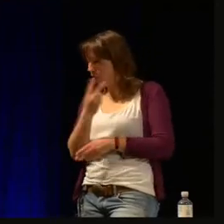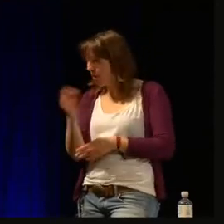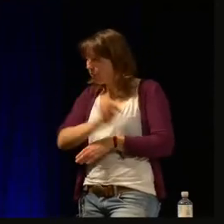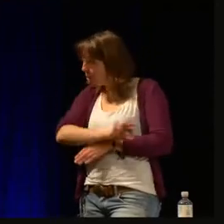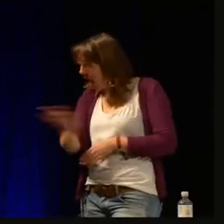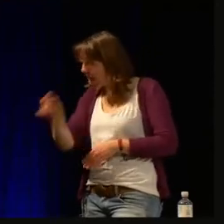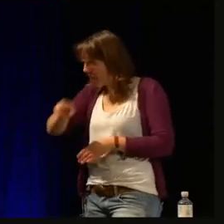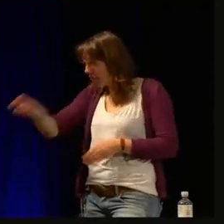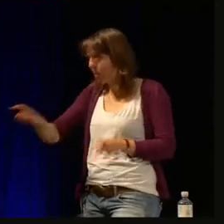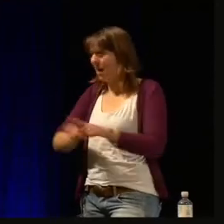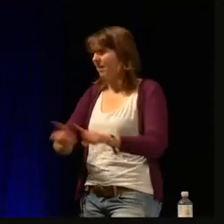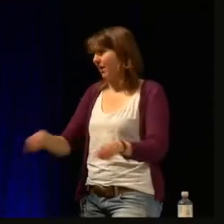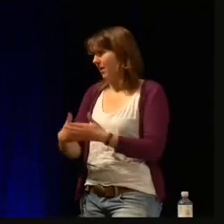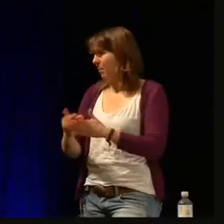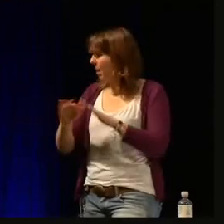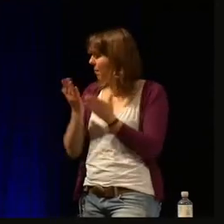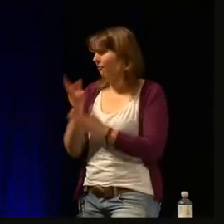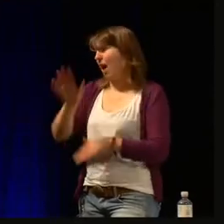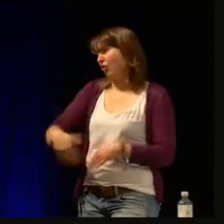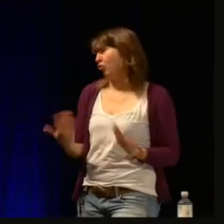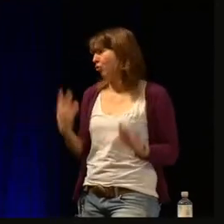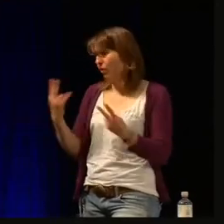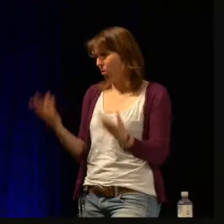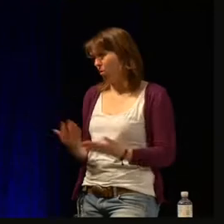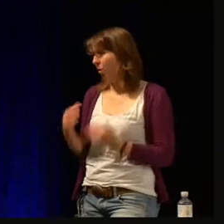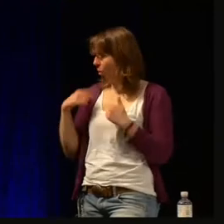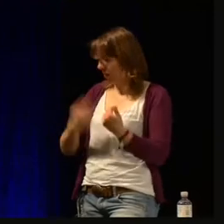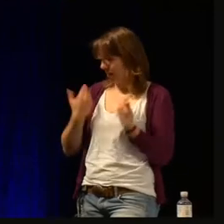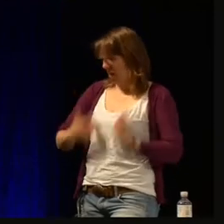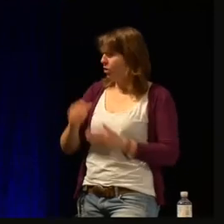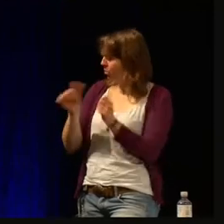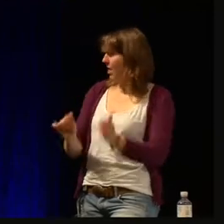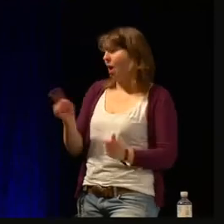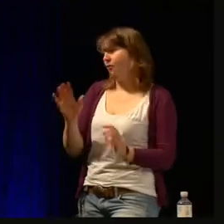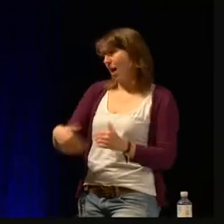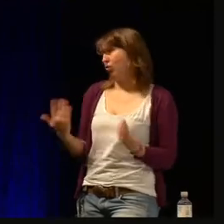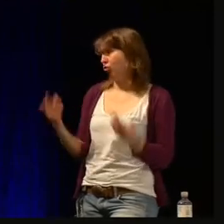they might be useful from time to time, but in totality,